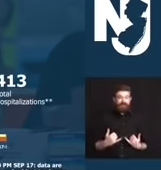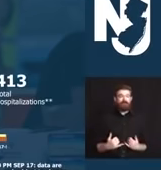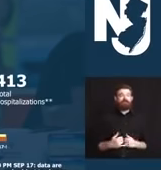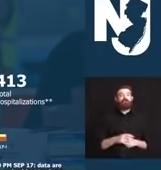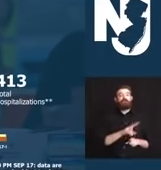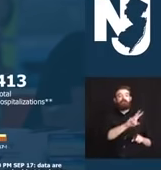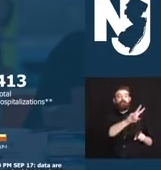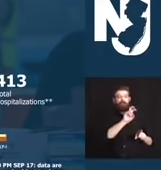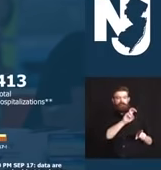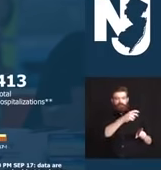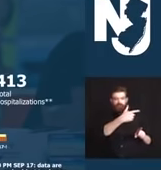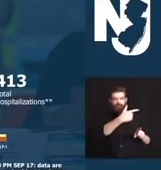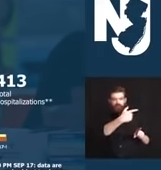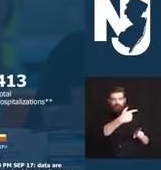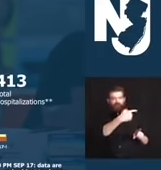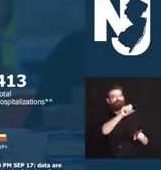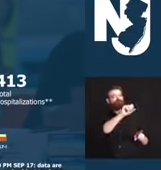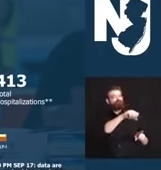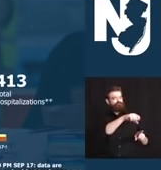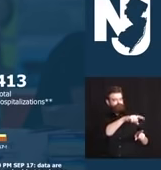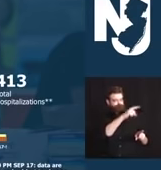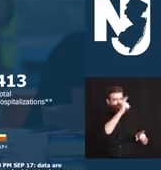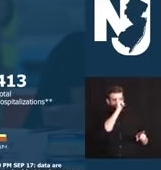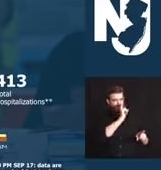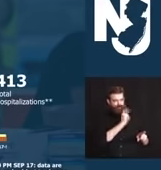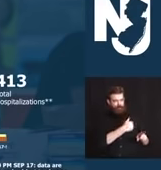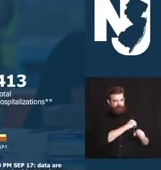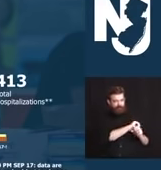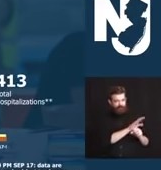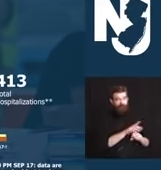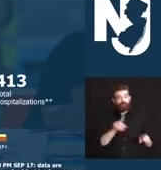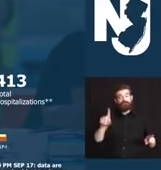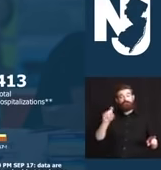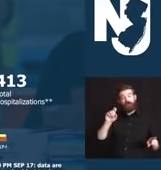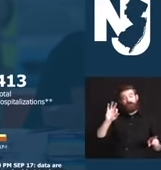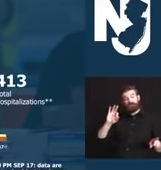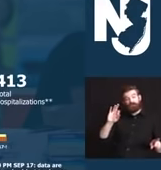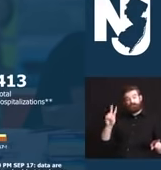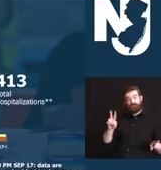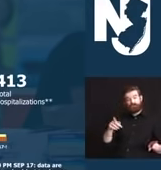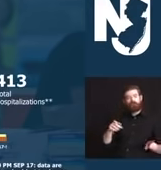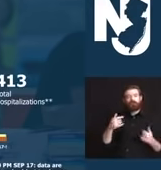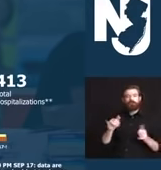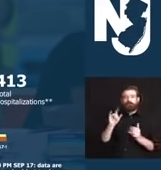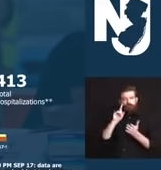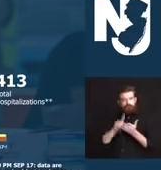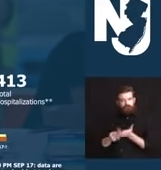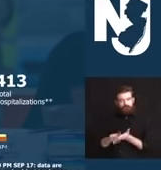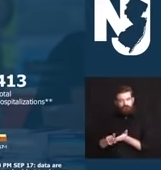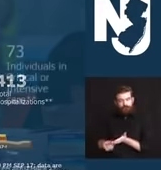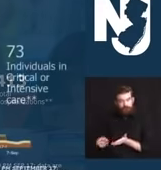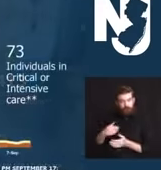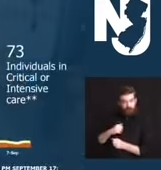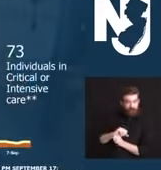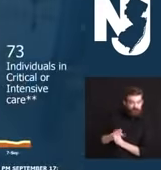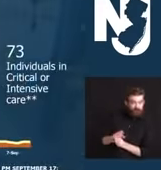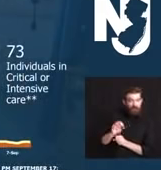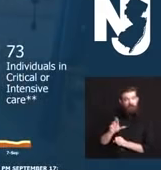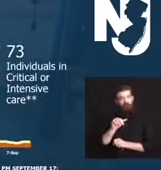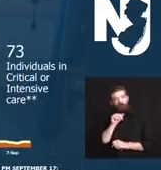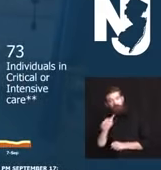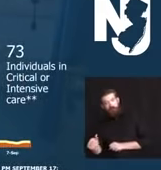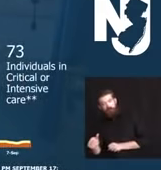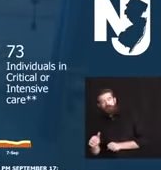192 persons under investigation awaiting test results. That's a total of 413, 73 of whom were